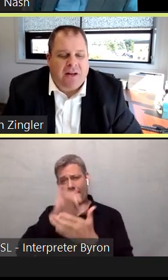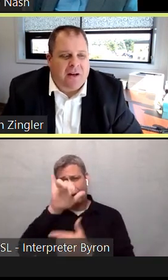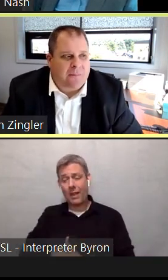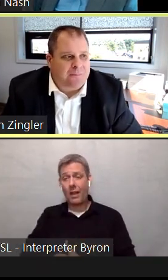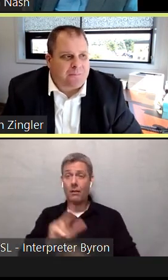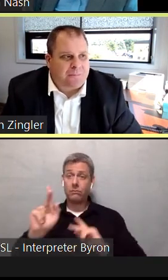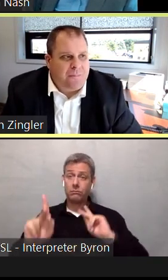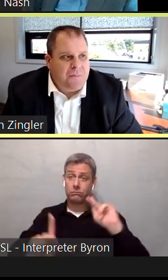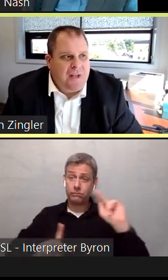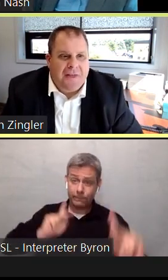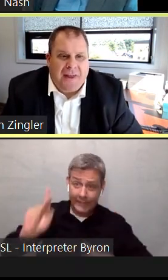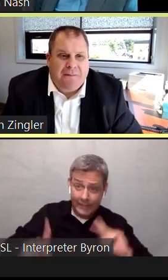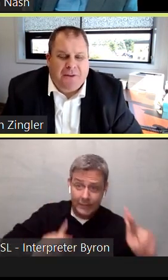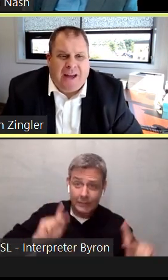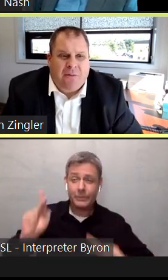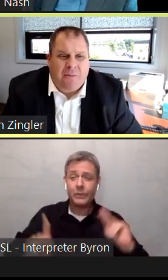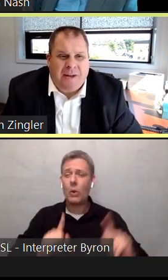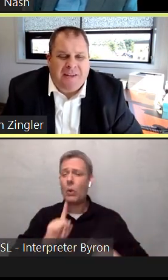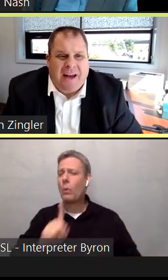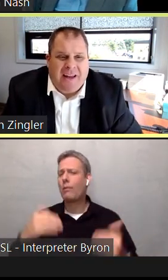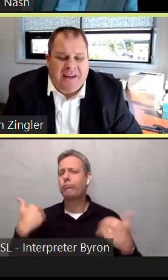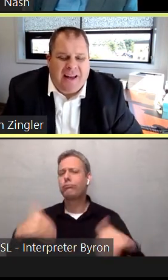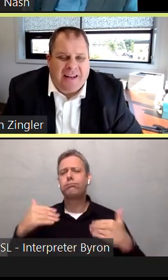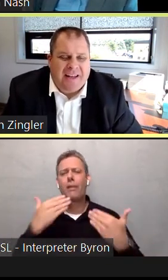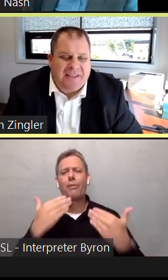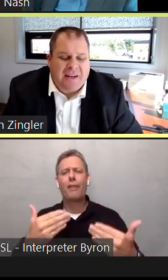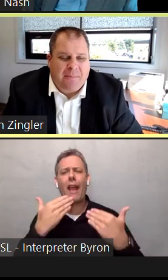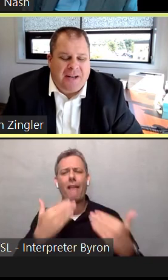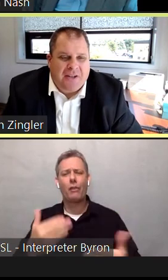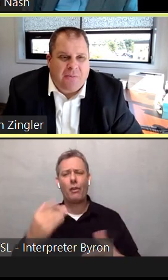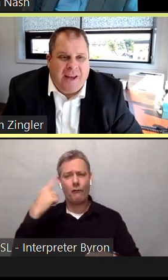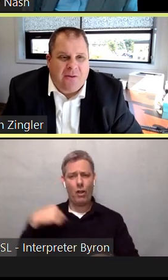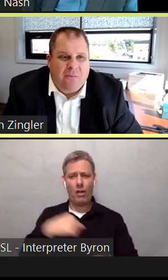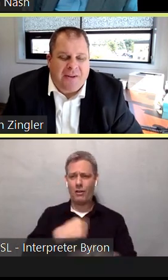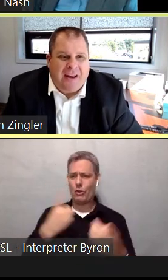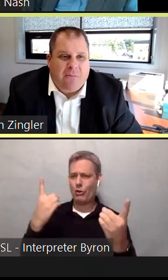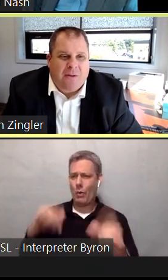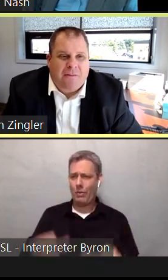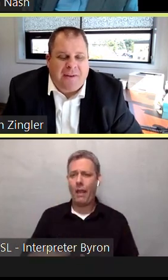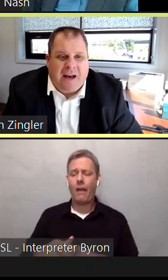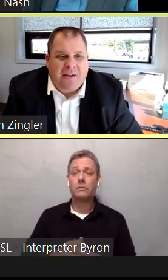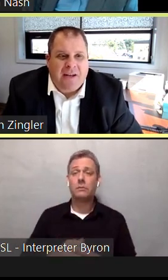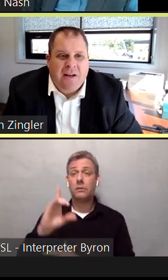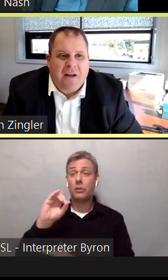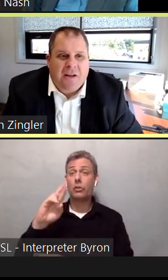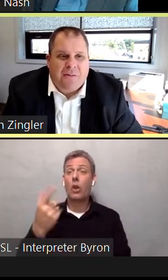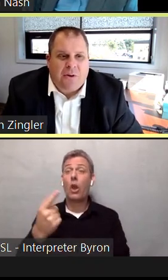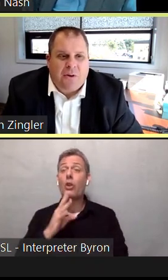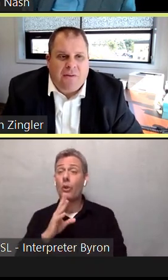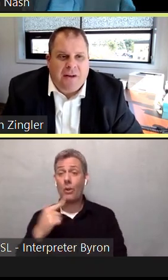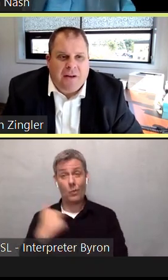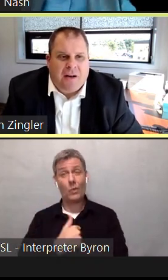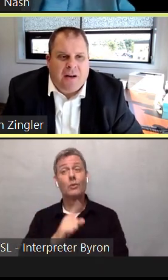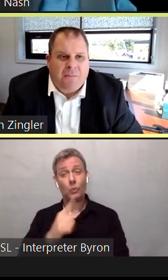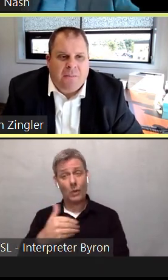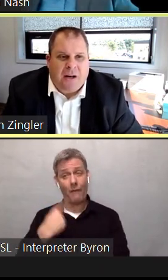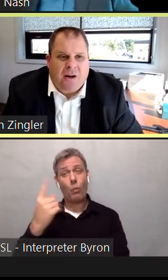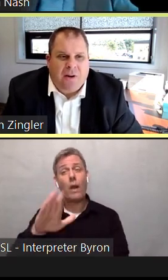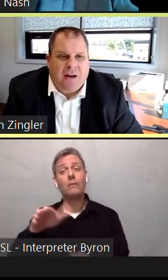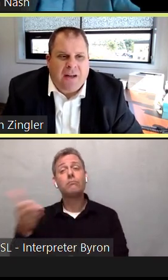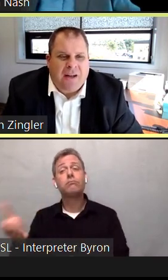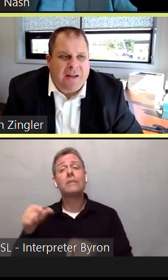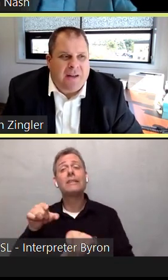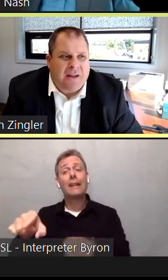very thankful that we did that. And as Doug mentioned, we did have one fatality through COVID,